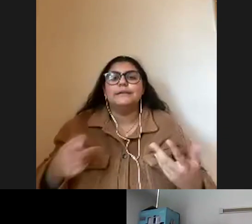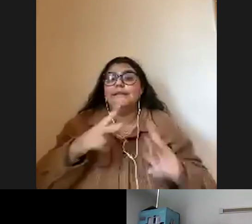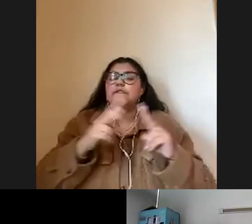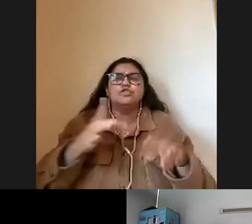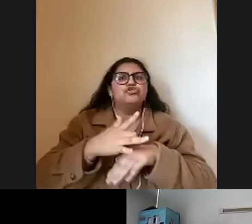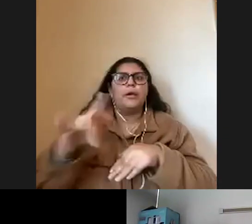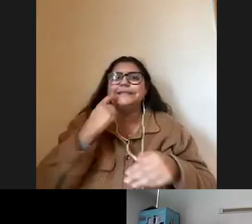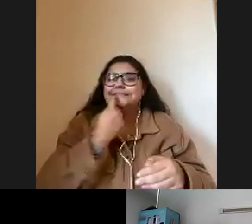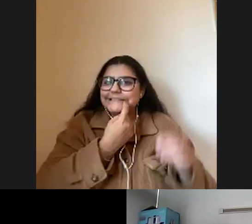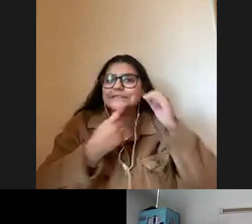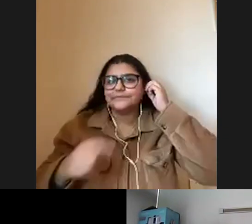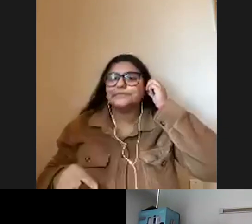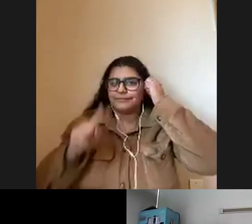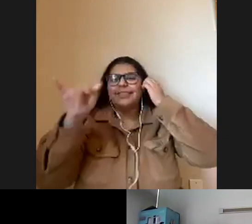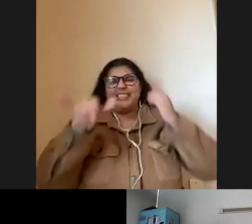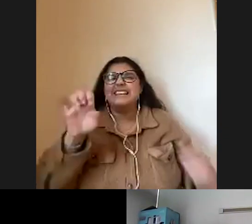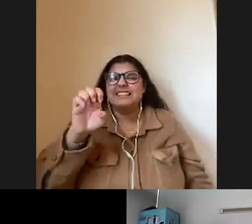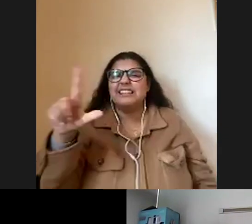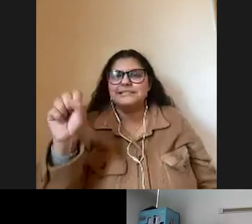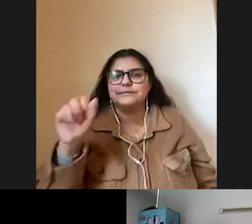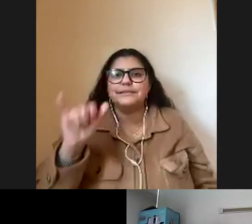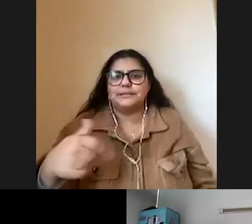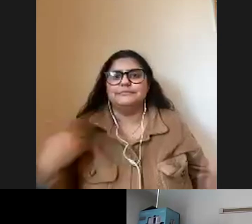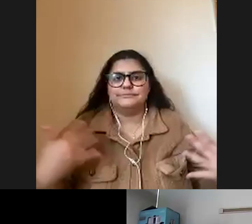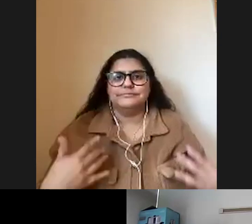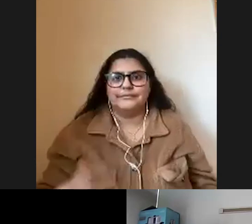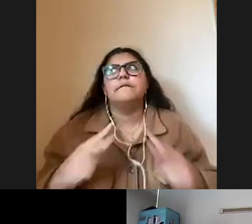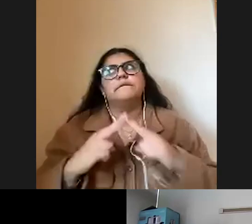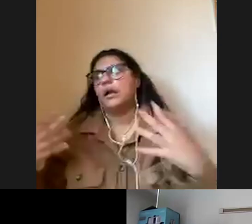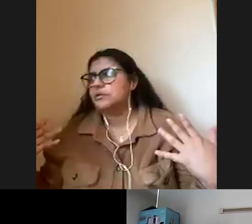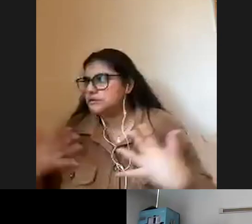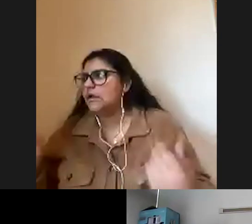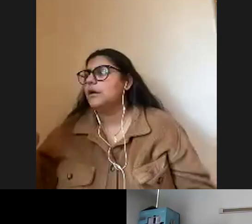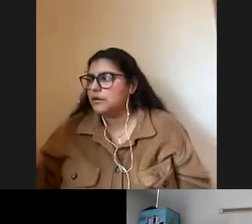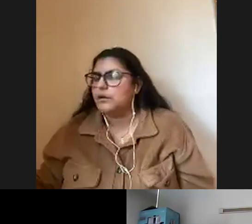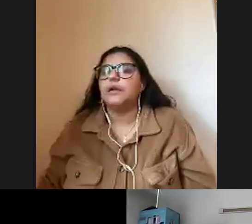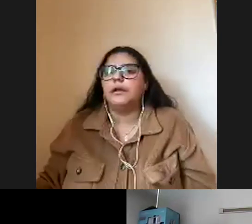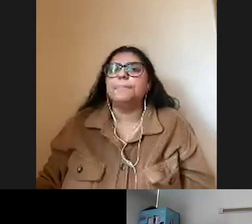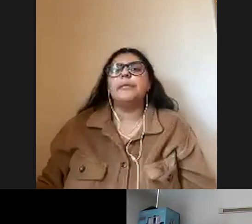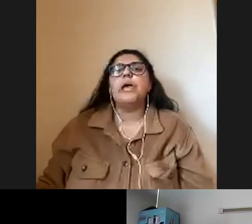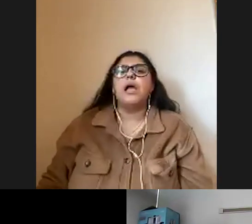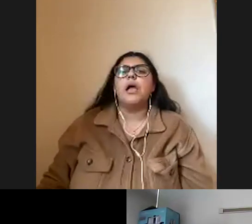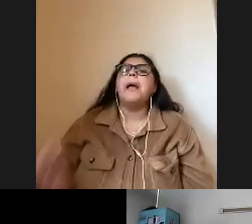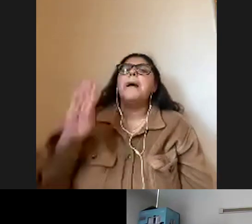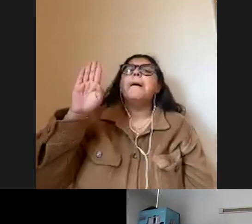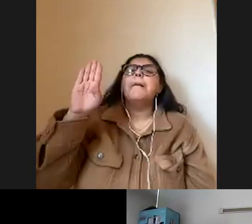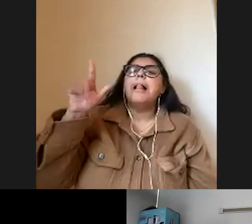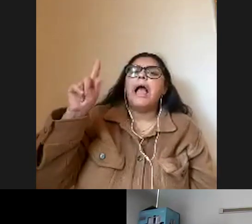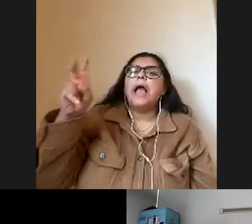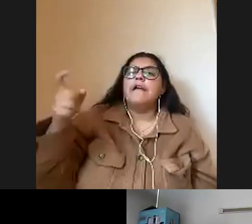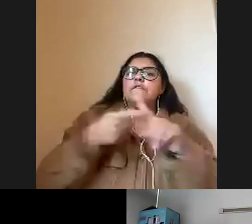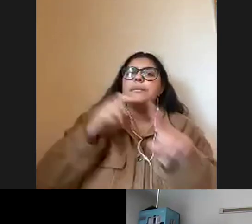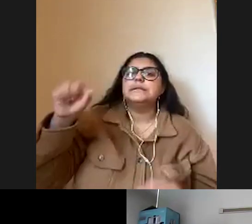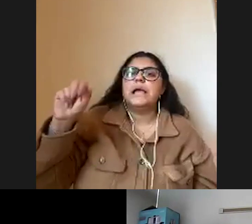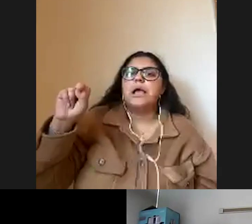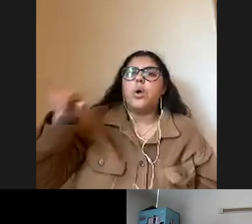so it's the eels for me. Pretty scary, yes. Yeah. All right. Blake from San Jose wants to know, how can